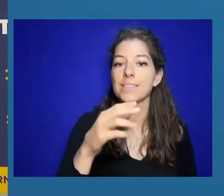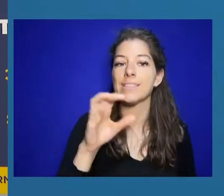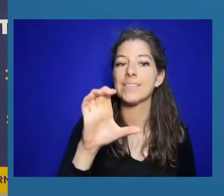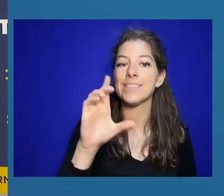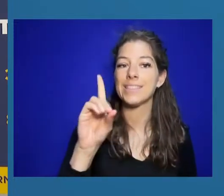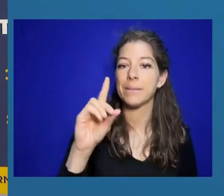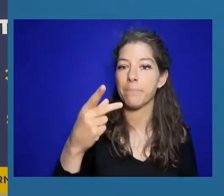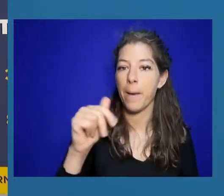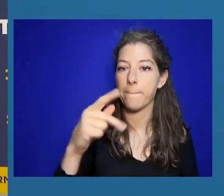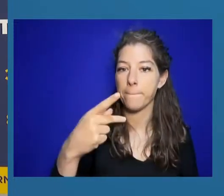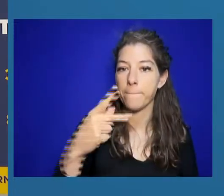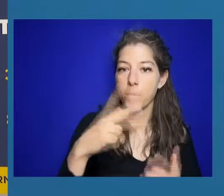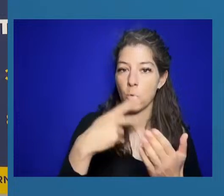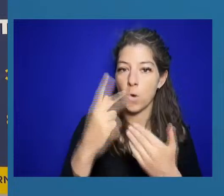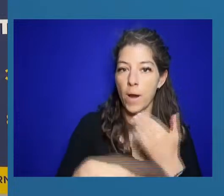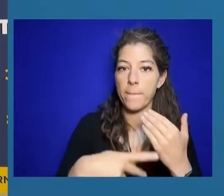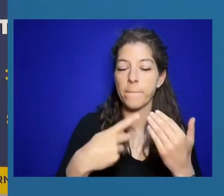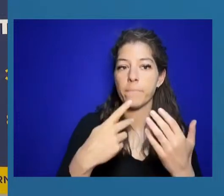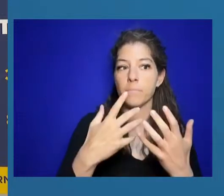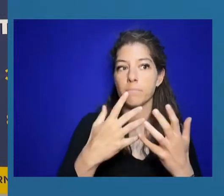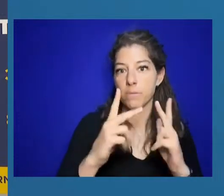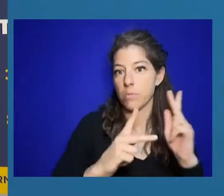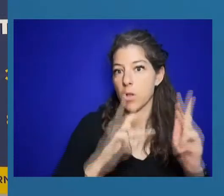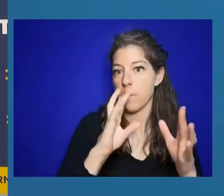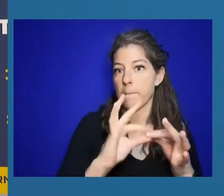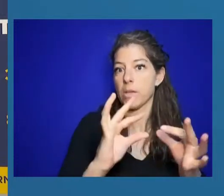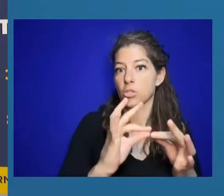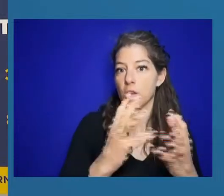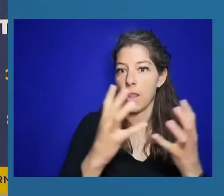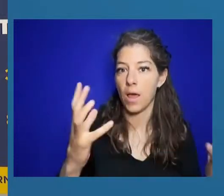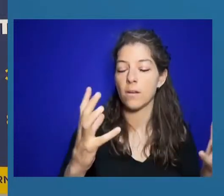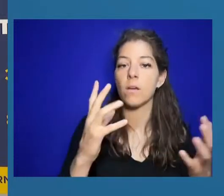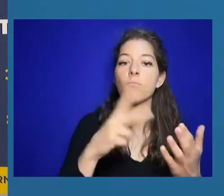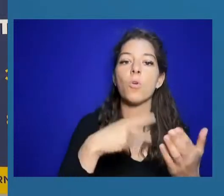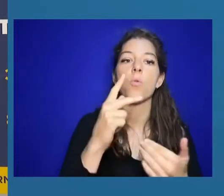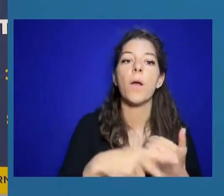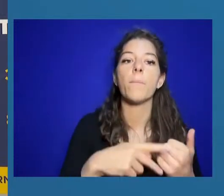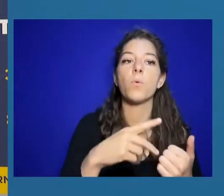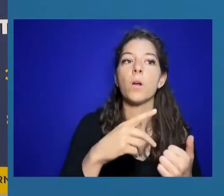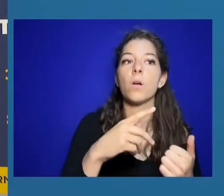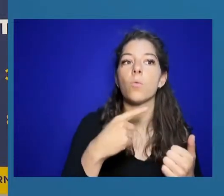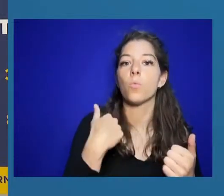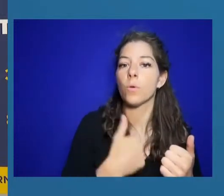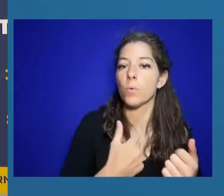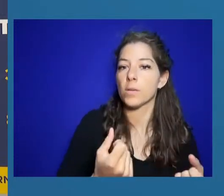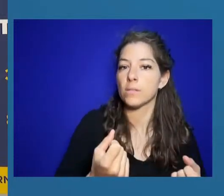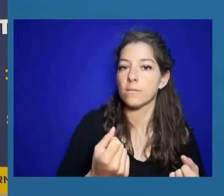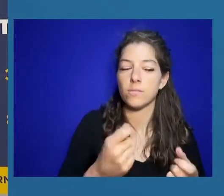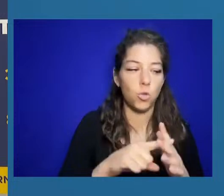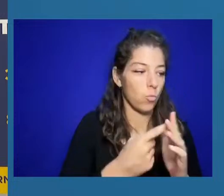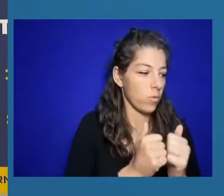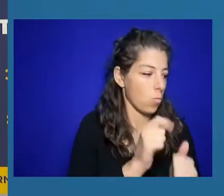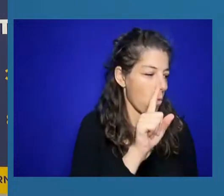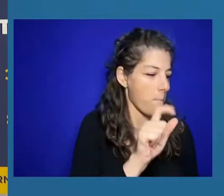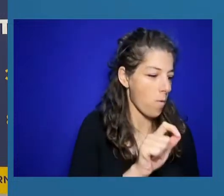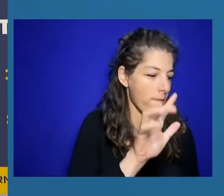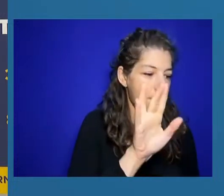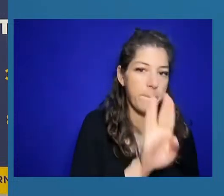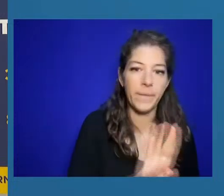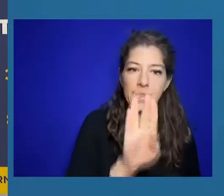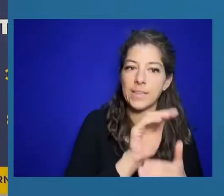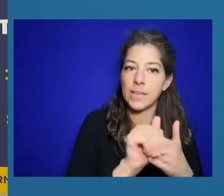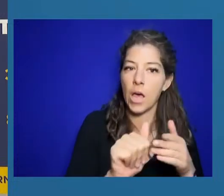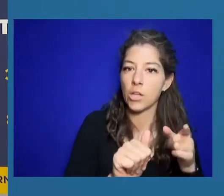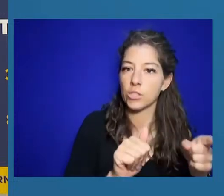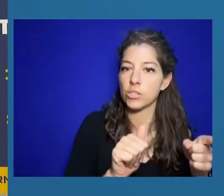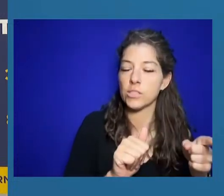program, which I think everyone's got a lot of coverage to, which was a program where we were started out with $1.5 billion,